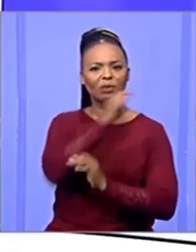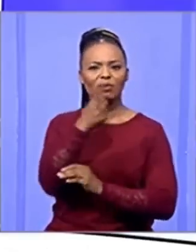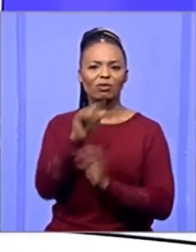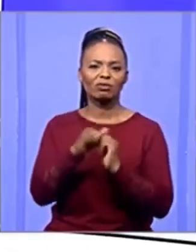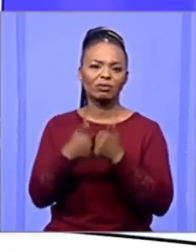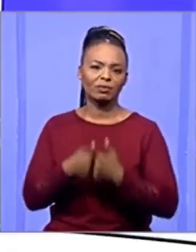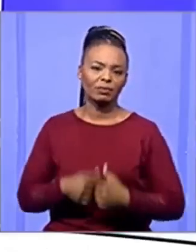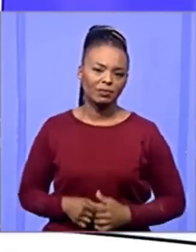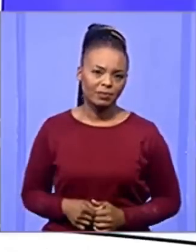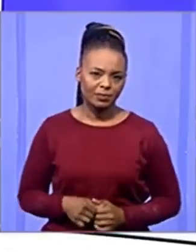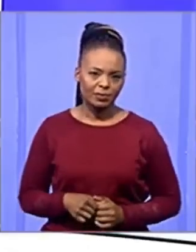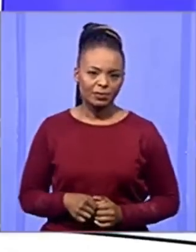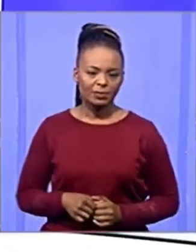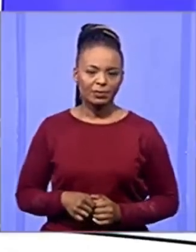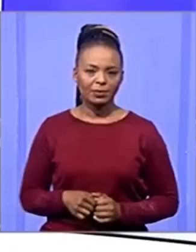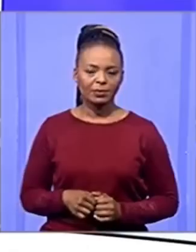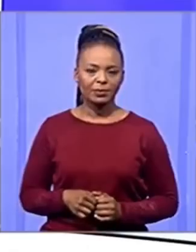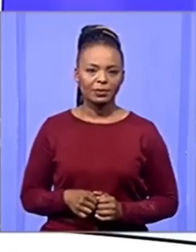ena.